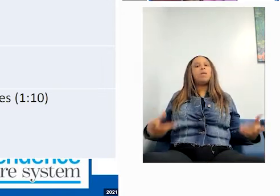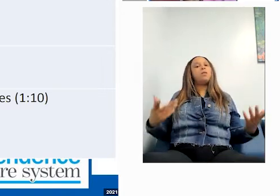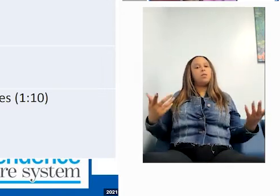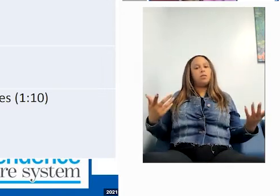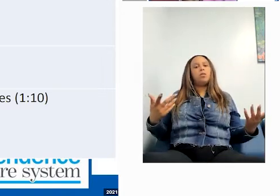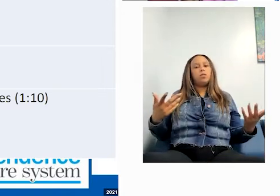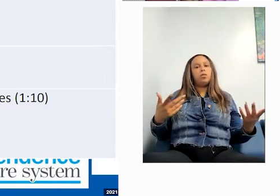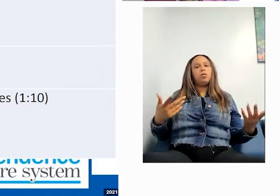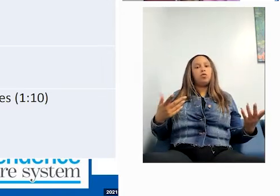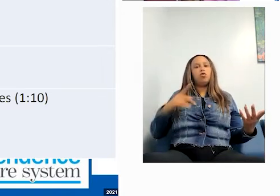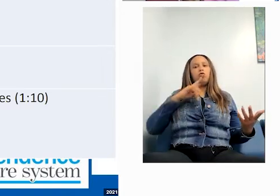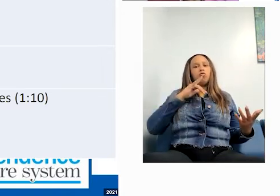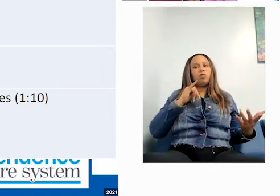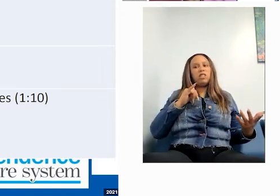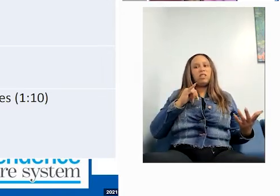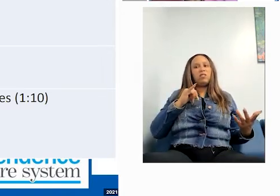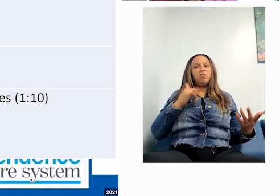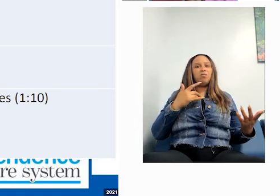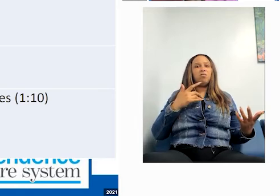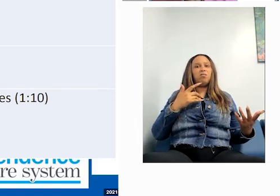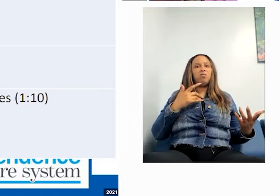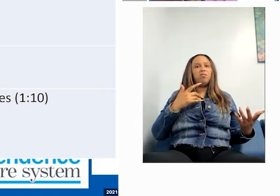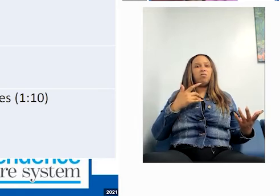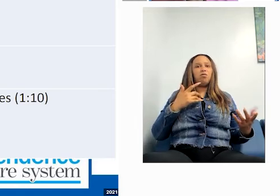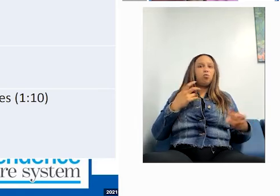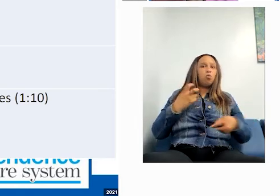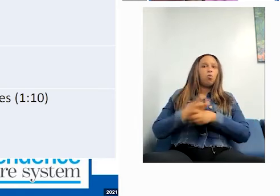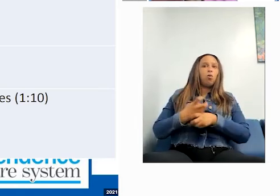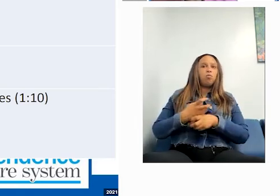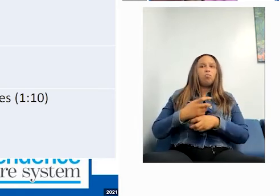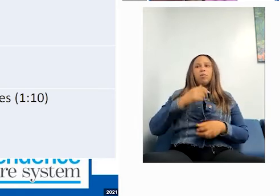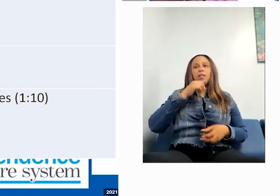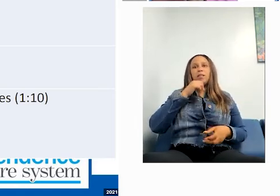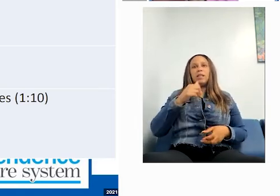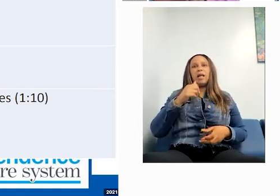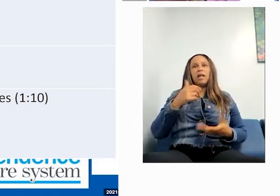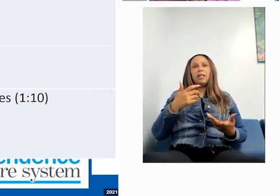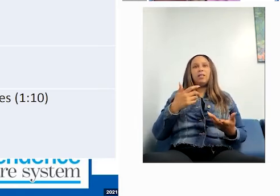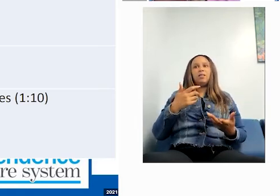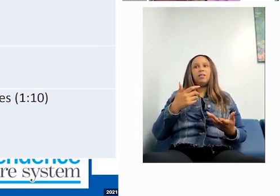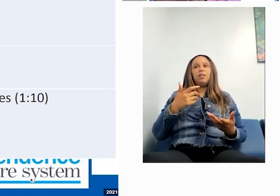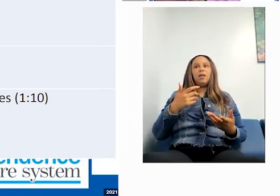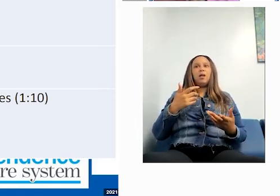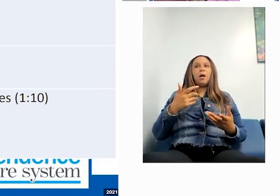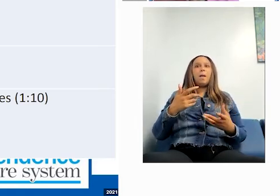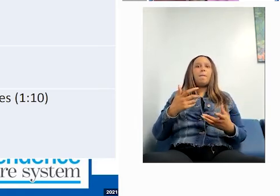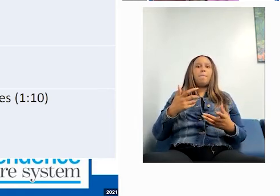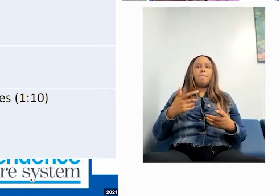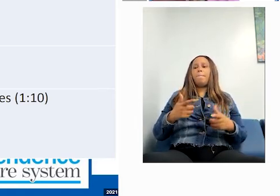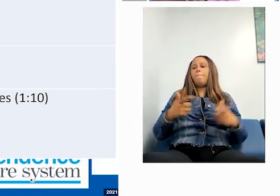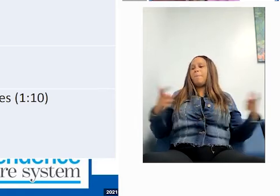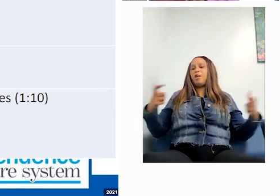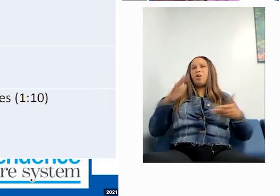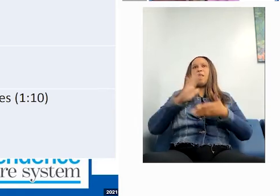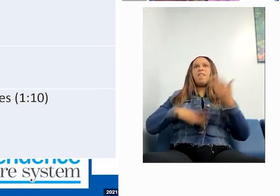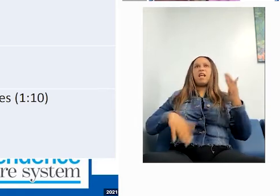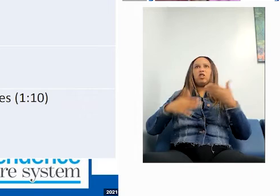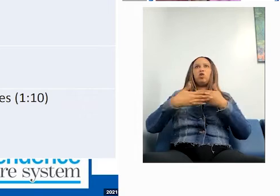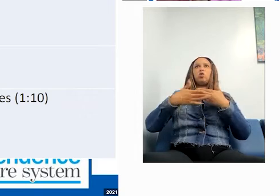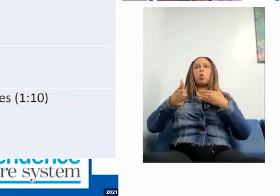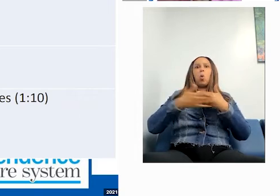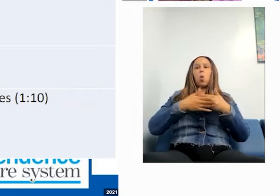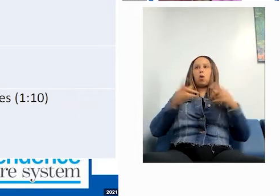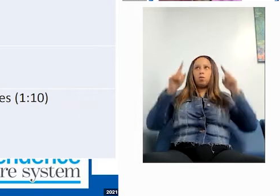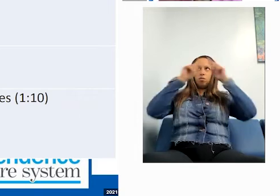door thresholds are an inch. So it's not much more than a door threshold that these chairs are designed to